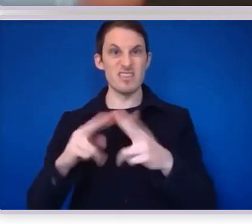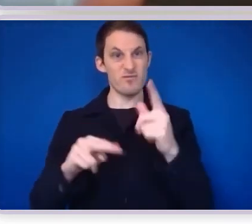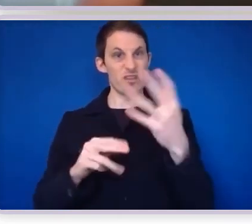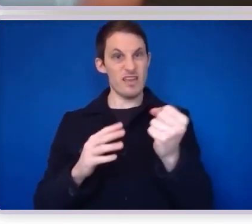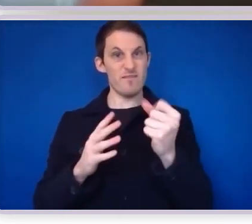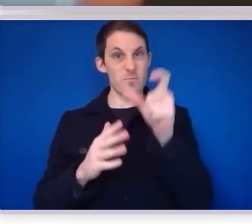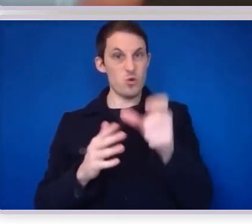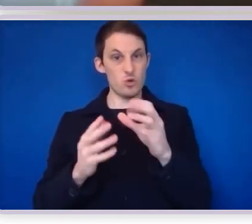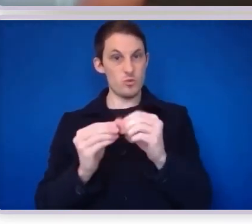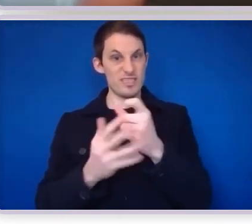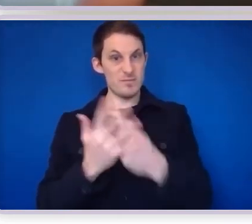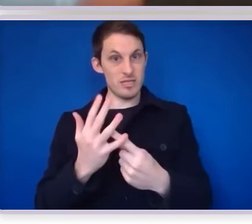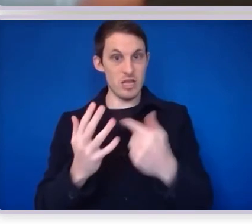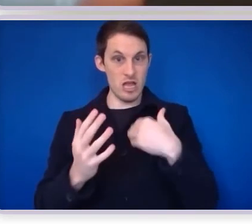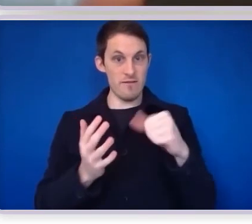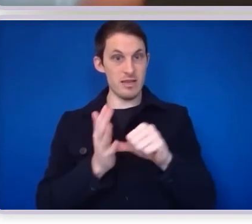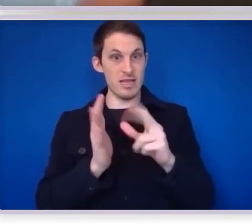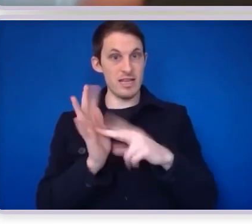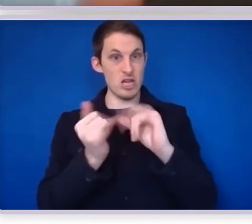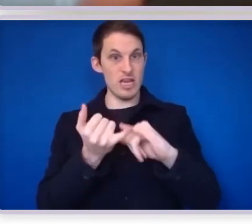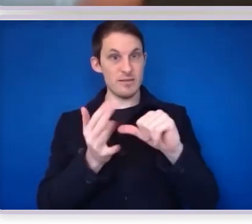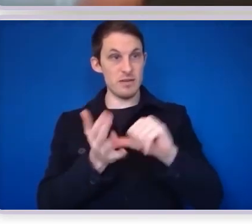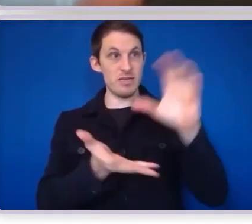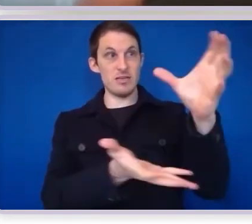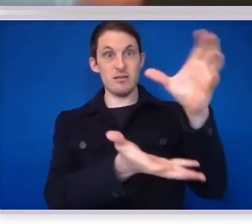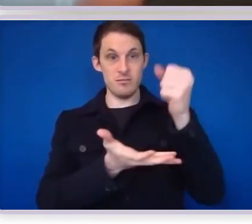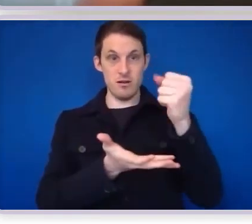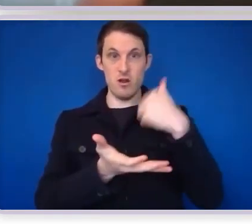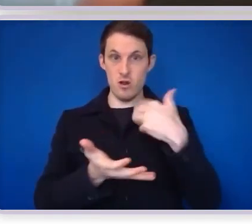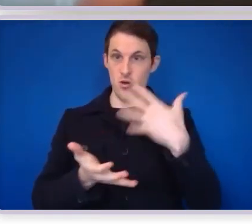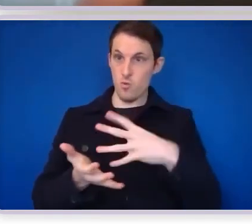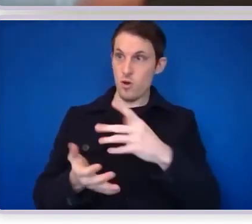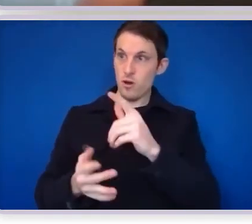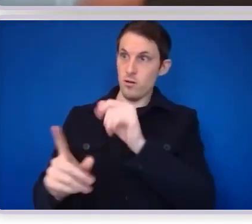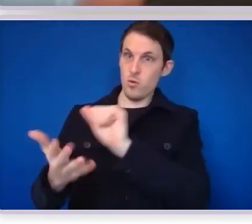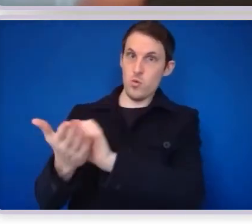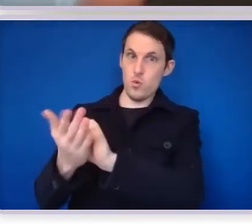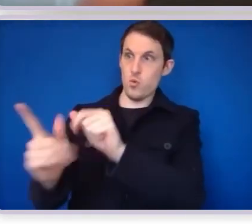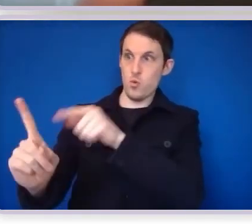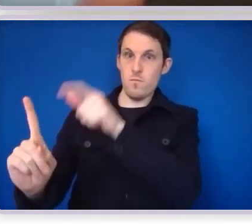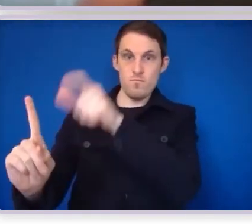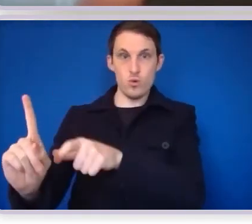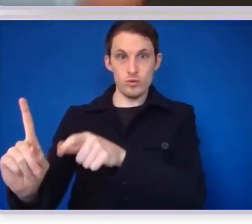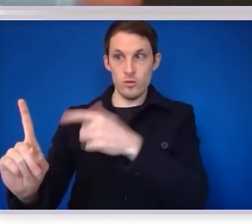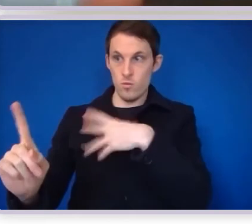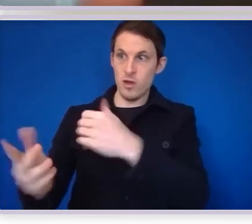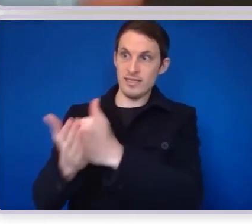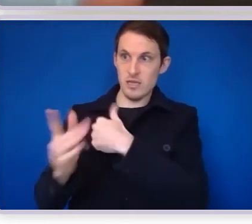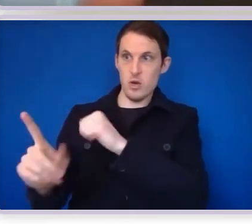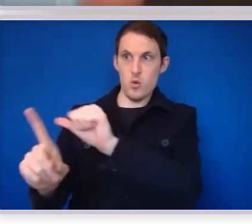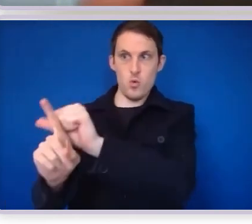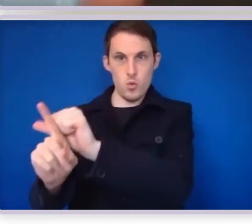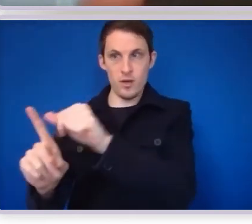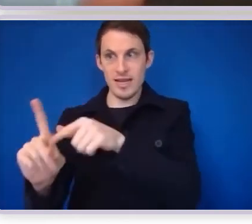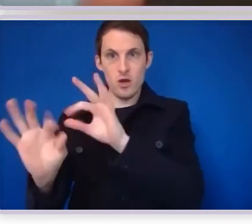to employ someone to assist them who may not be registered, but you know that person can